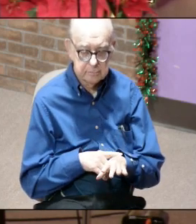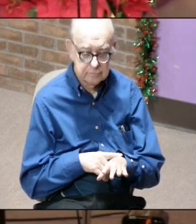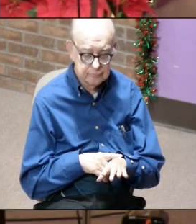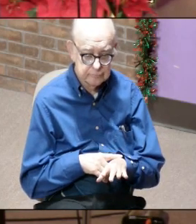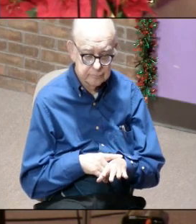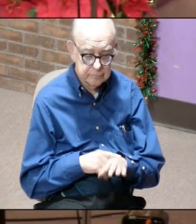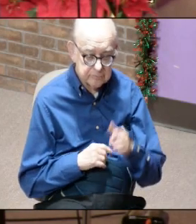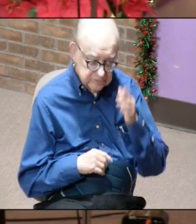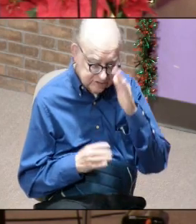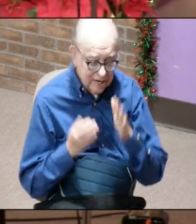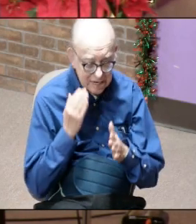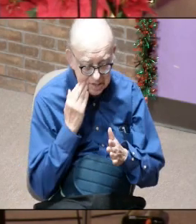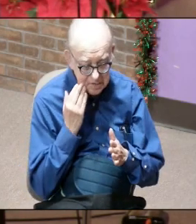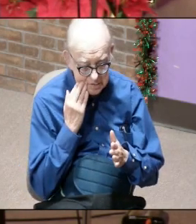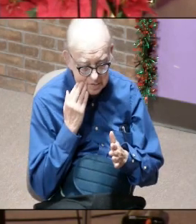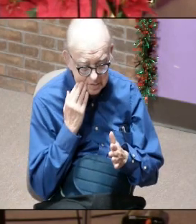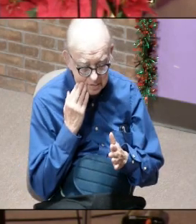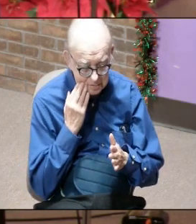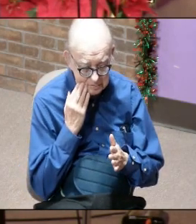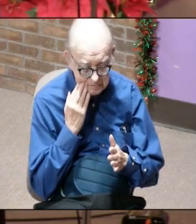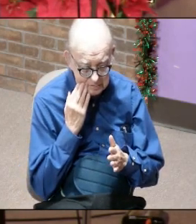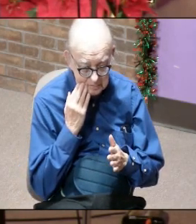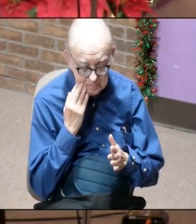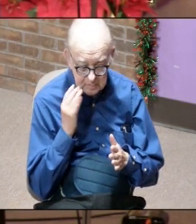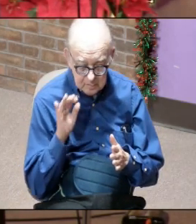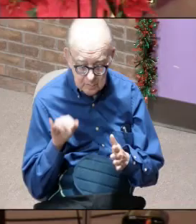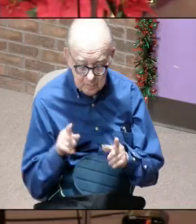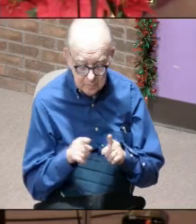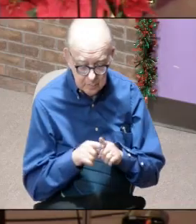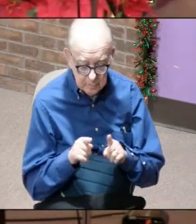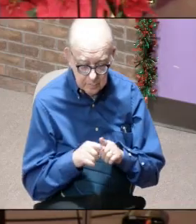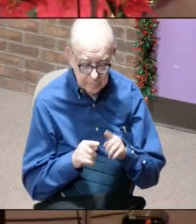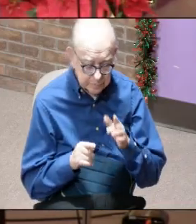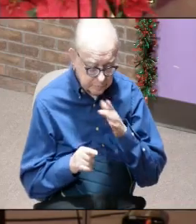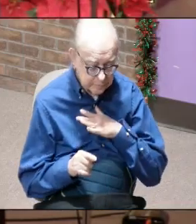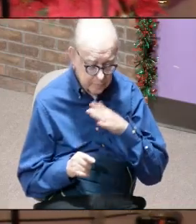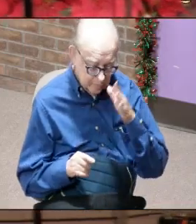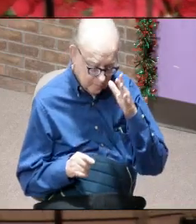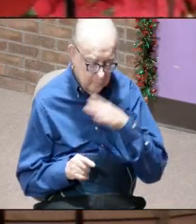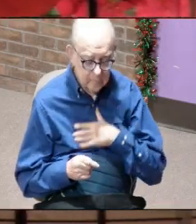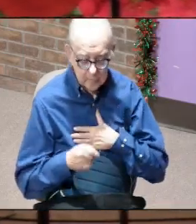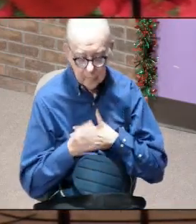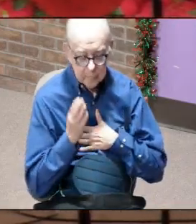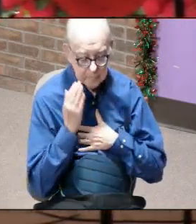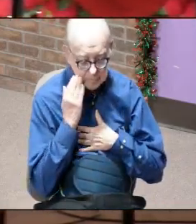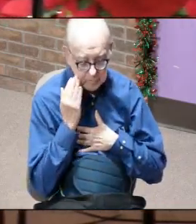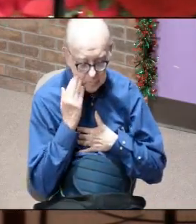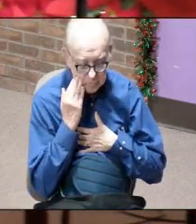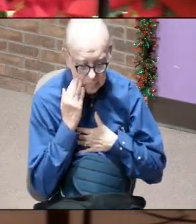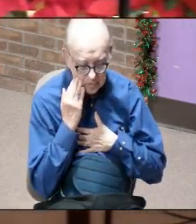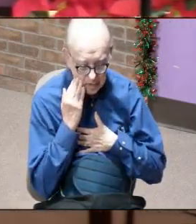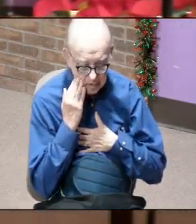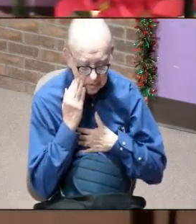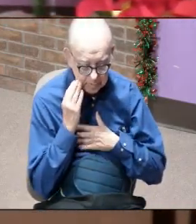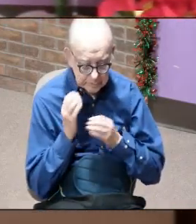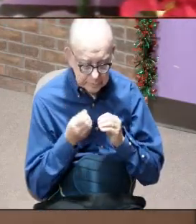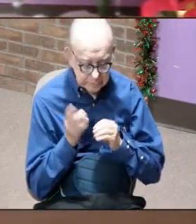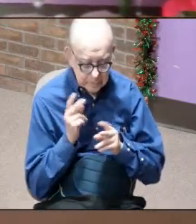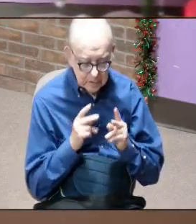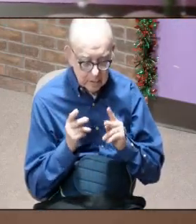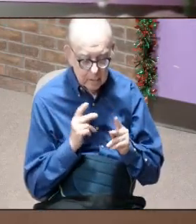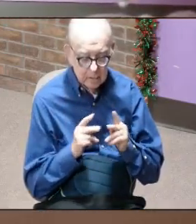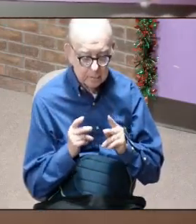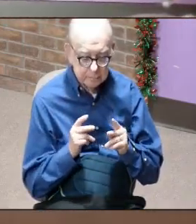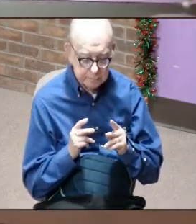He knows. Just as, ladies and gentlemen, God knows the number of